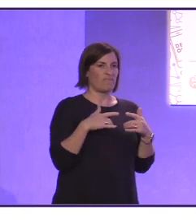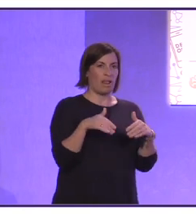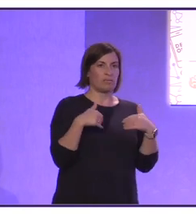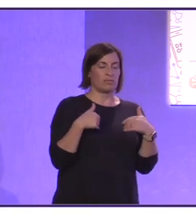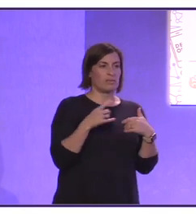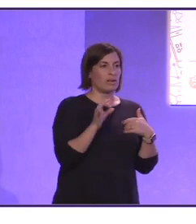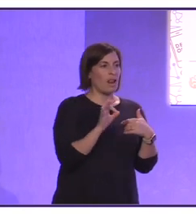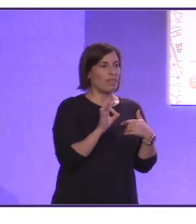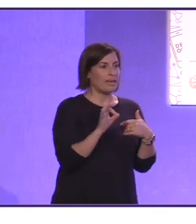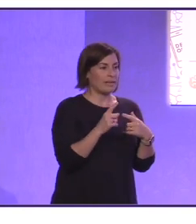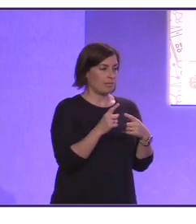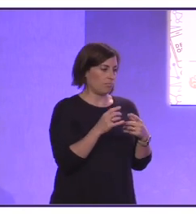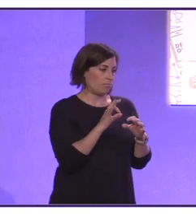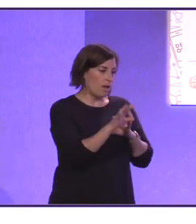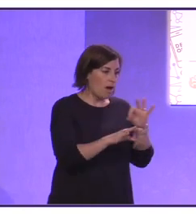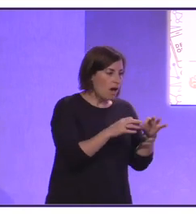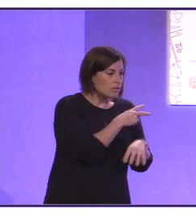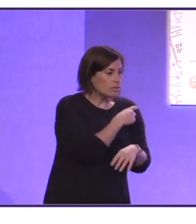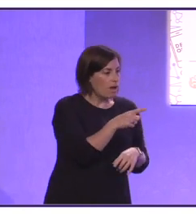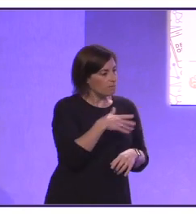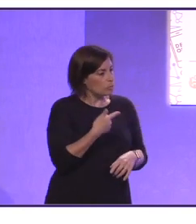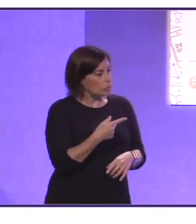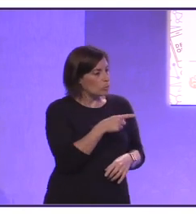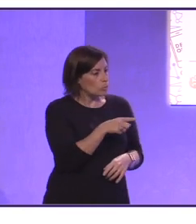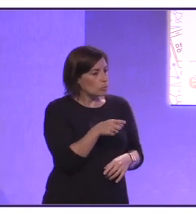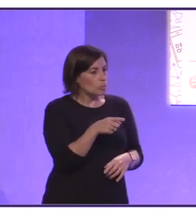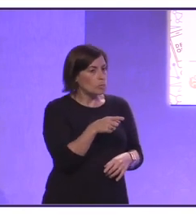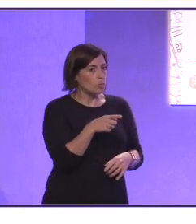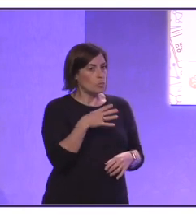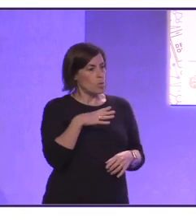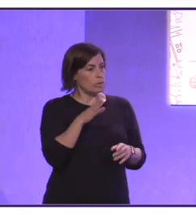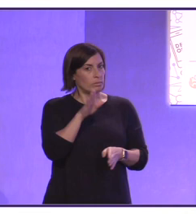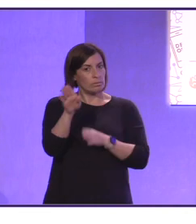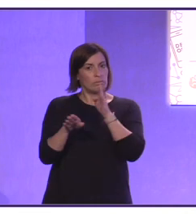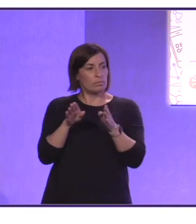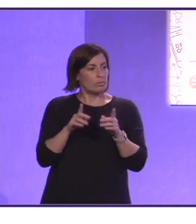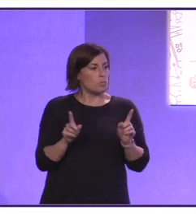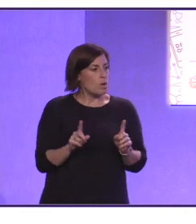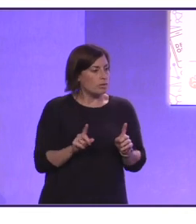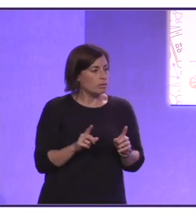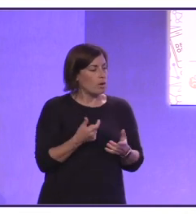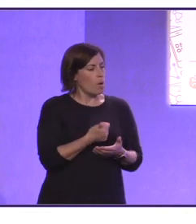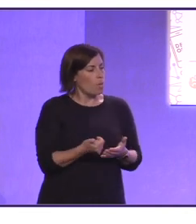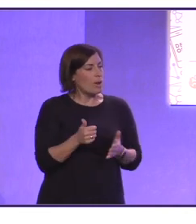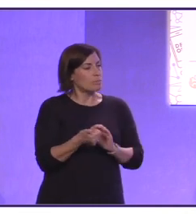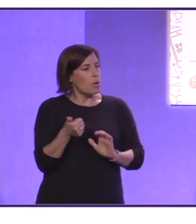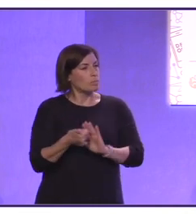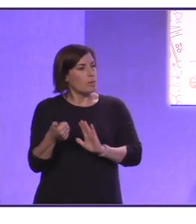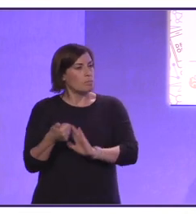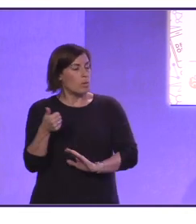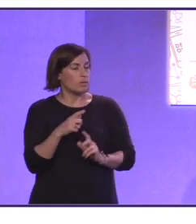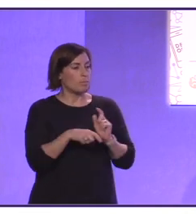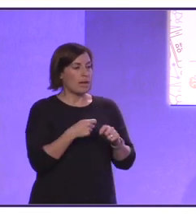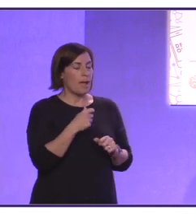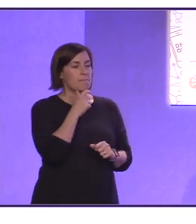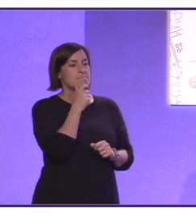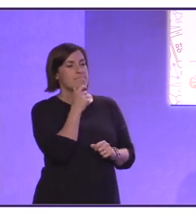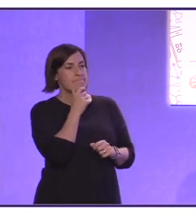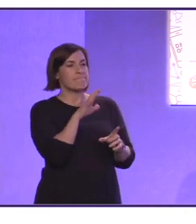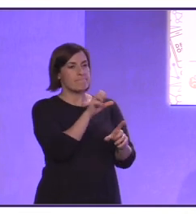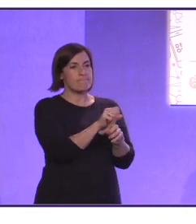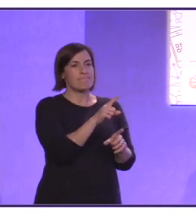there's no discussion with the rest of the staff about the kind of things they might like to do at an off-site, then it's a little bit of an indicator that maybe something is